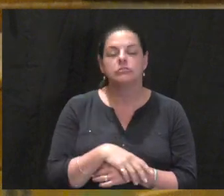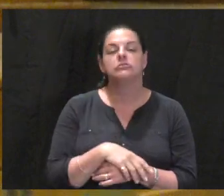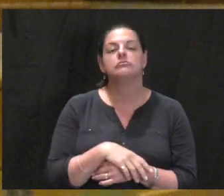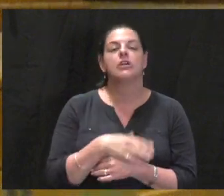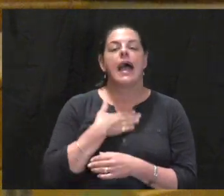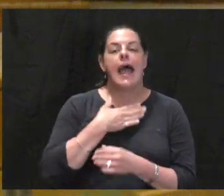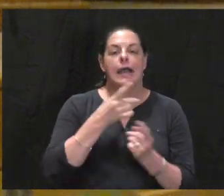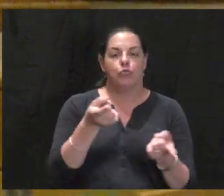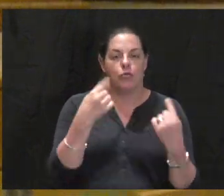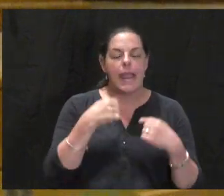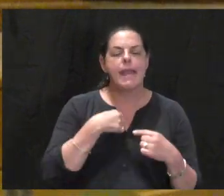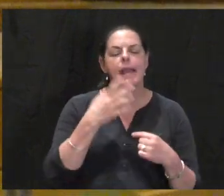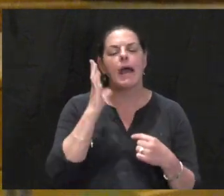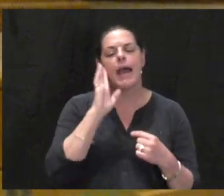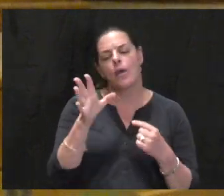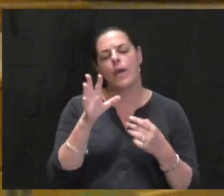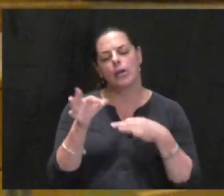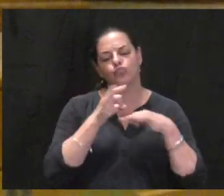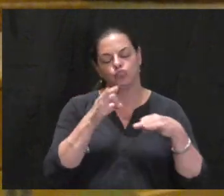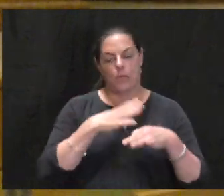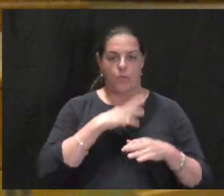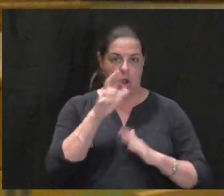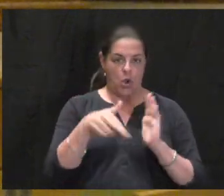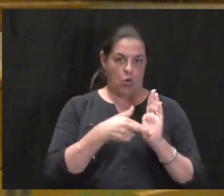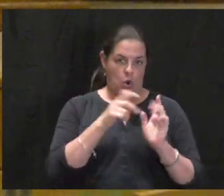the last year and 4 months exactly.